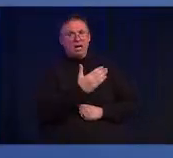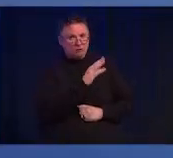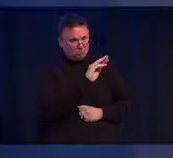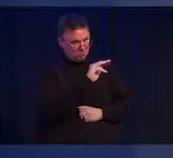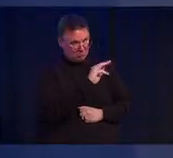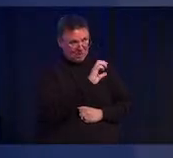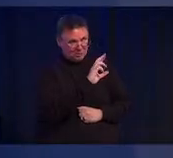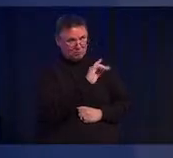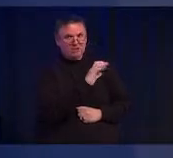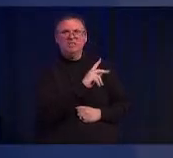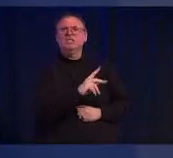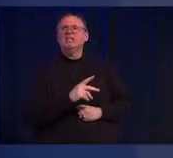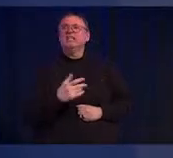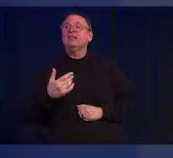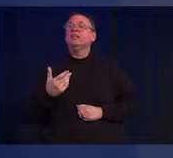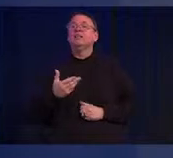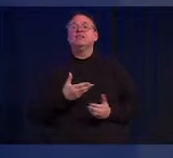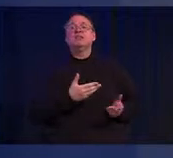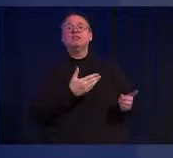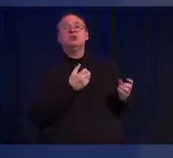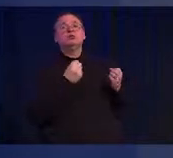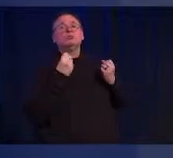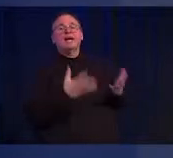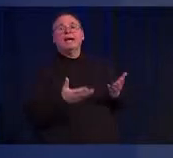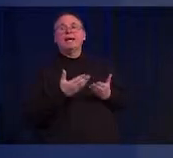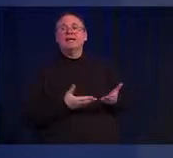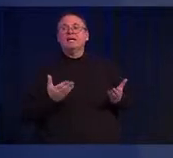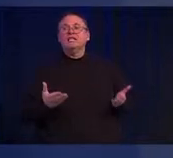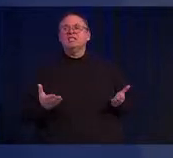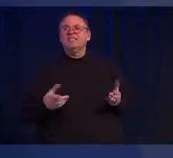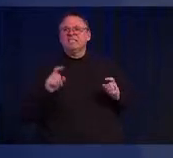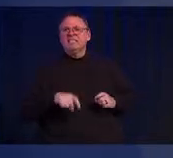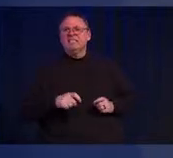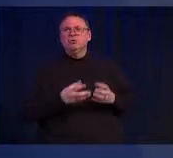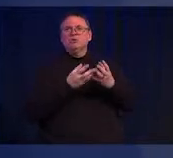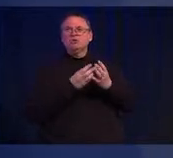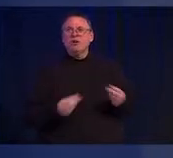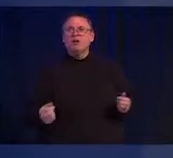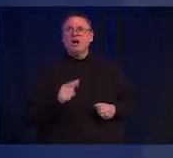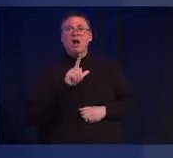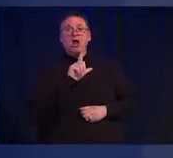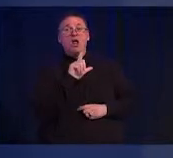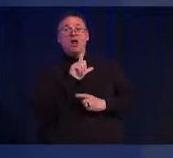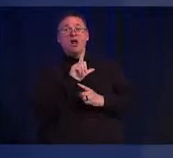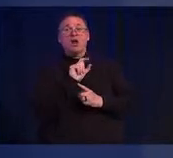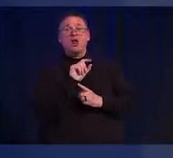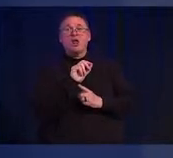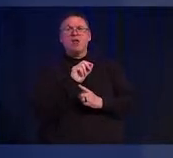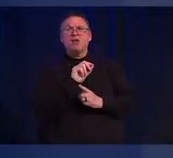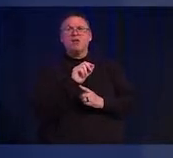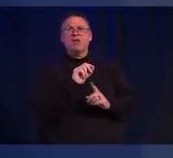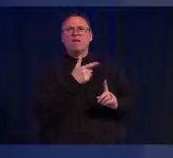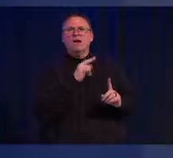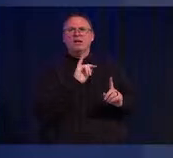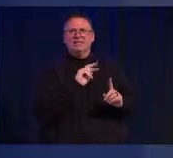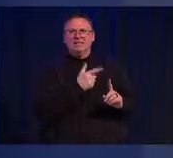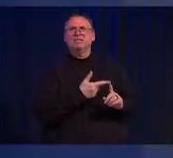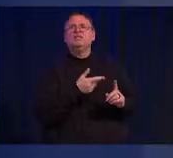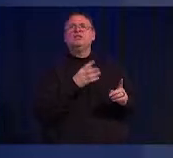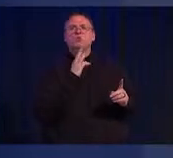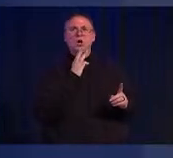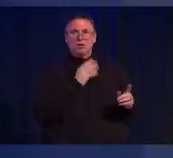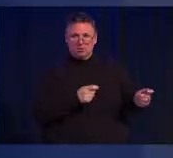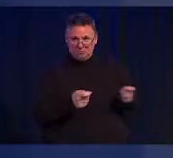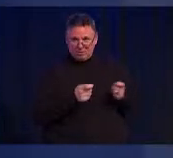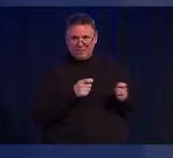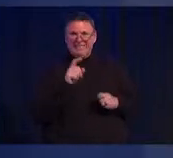lot of areas in this that need to be addressed, from responsible logging to I've already called for a state water management plan with our local